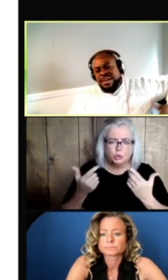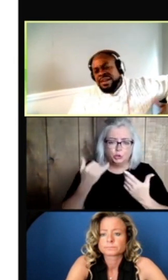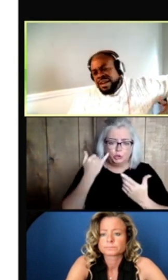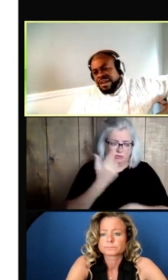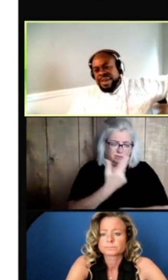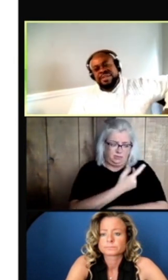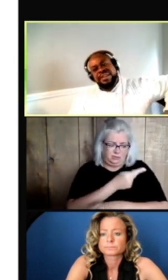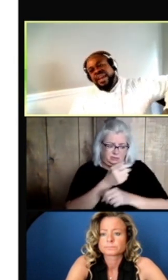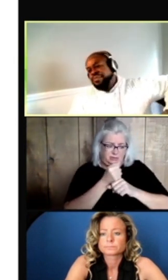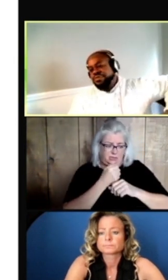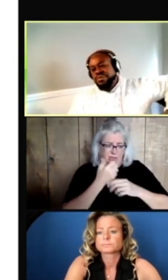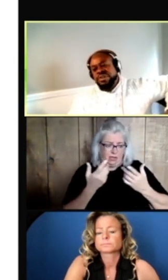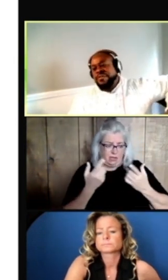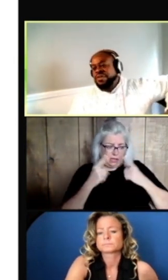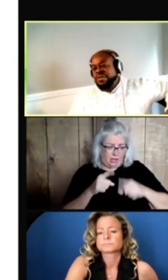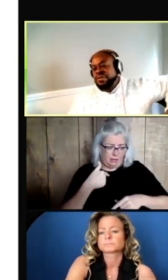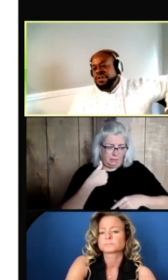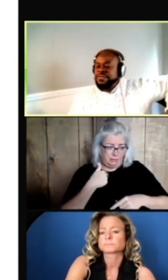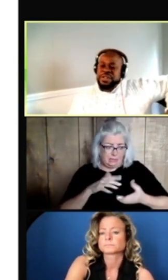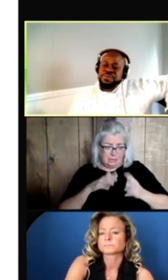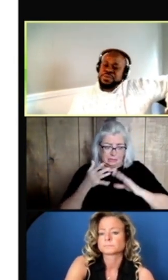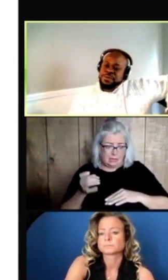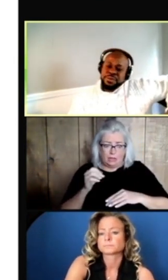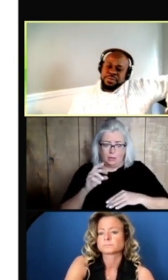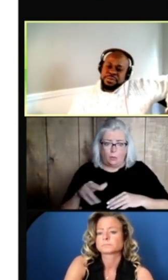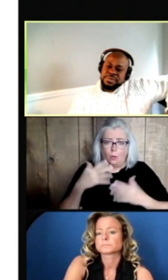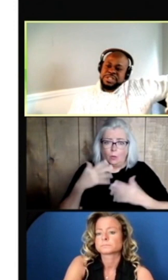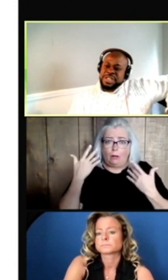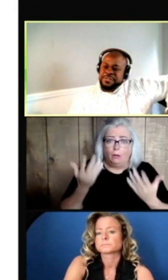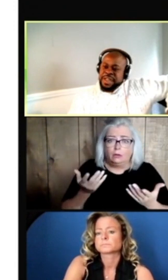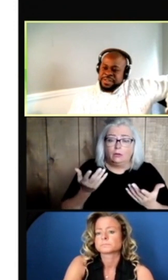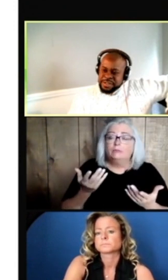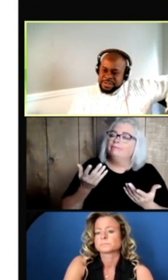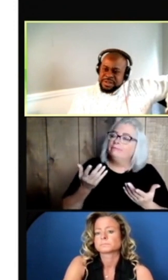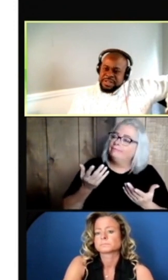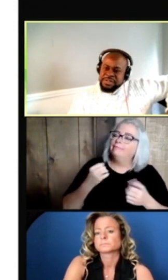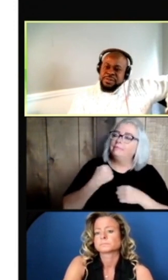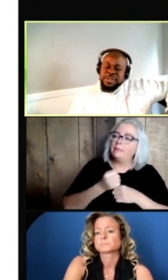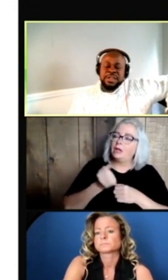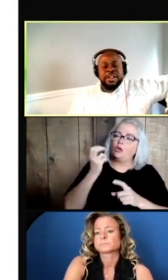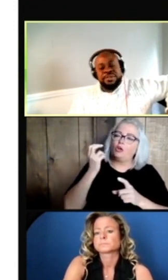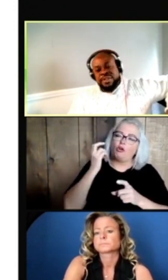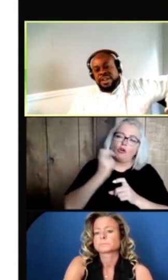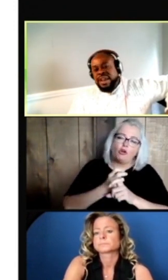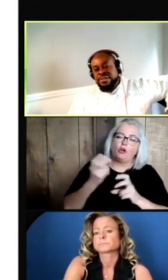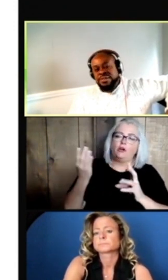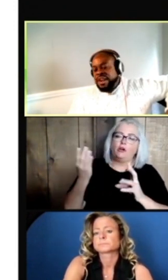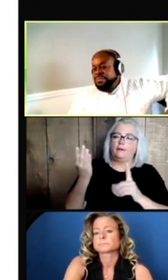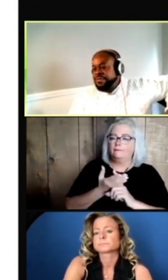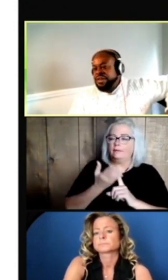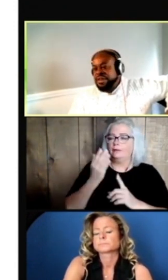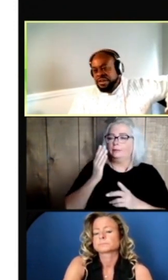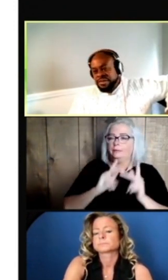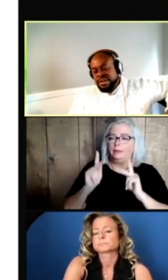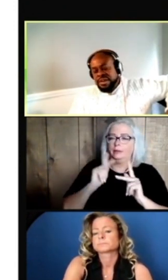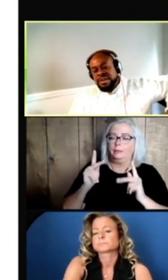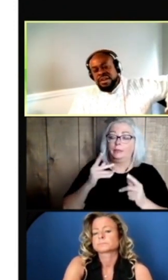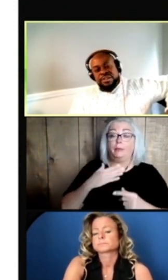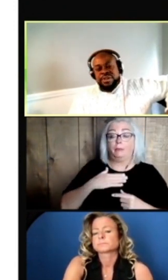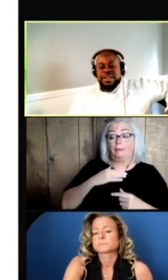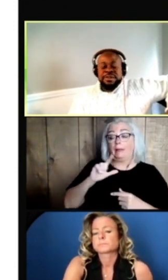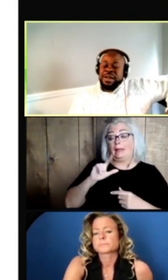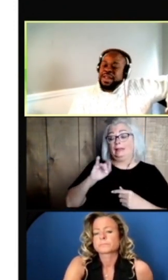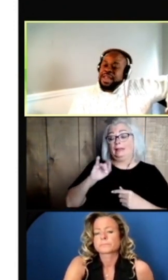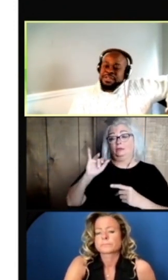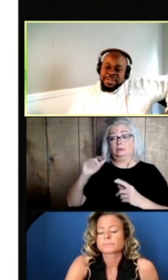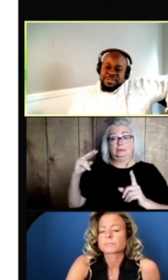vaccine, it makes it that much more difficult to convince people to get the vaccine. And so the literacy angle that I'm giving here